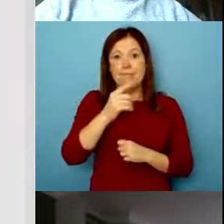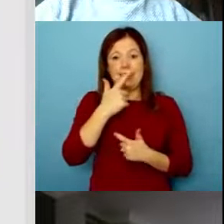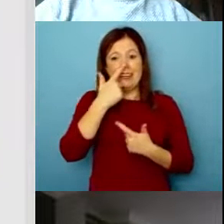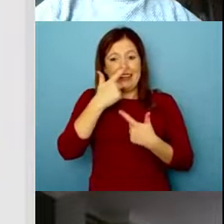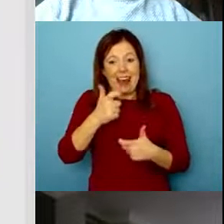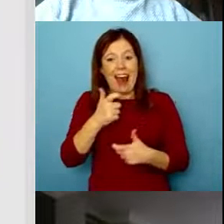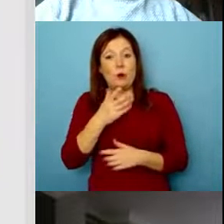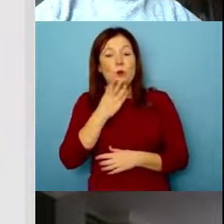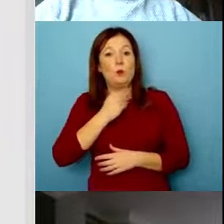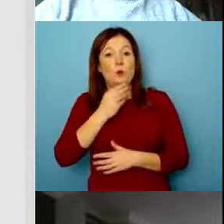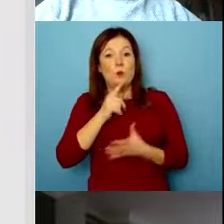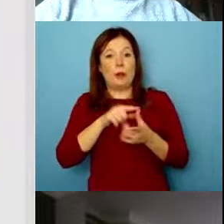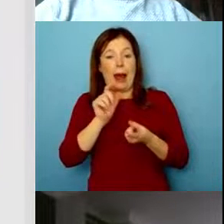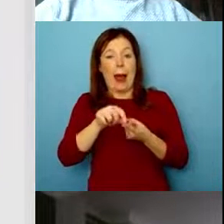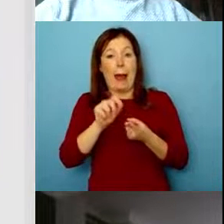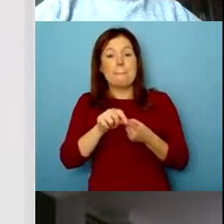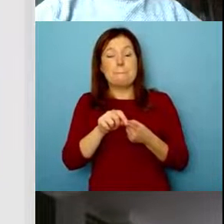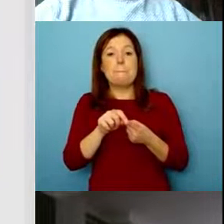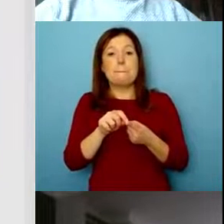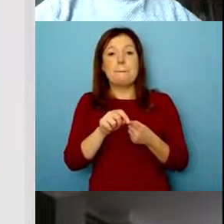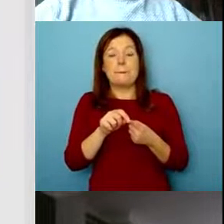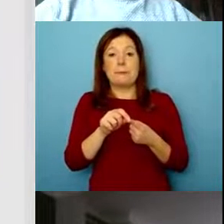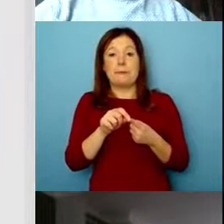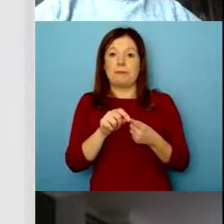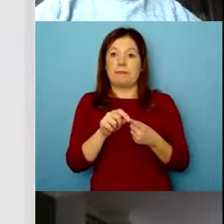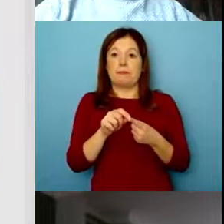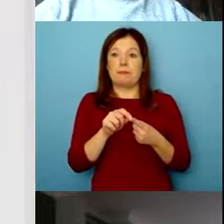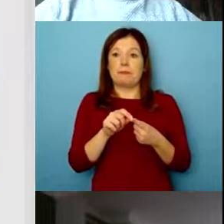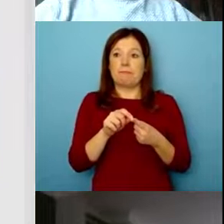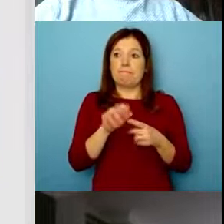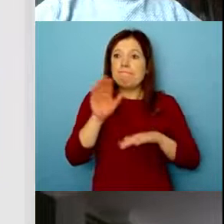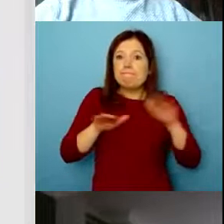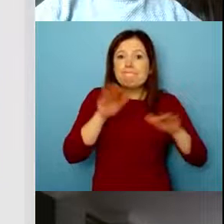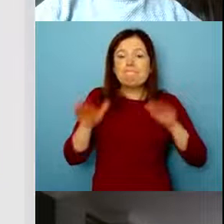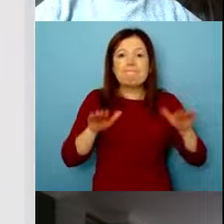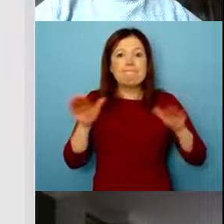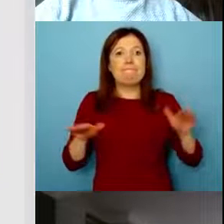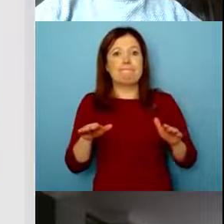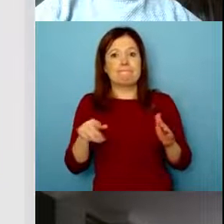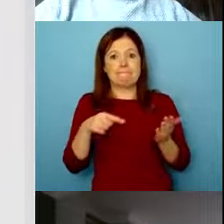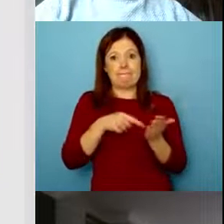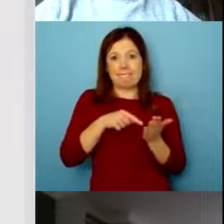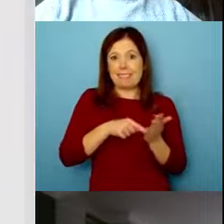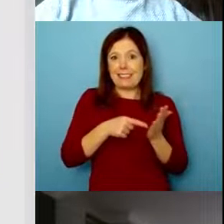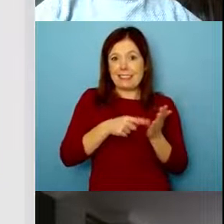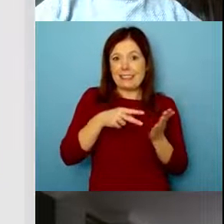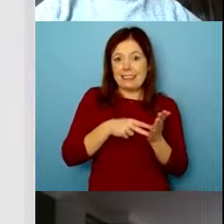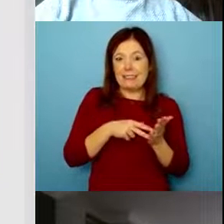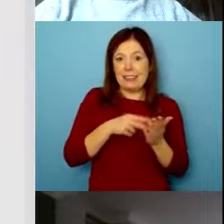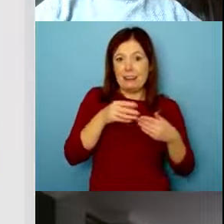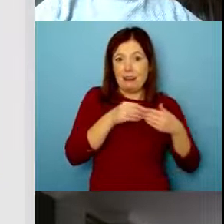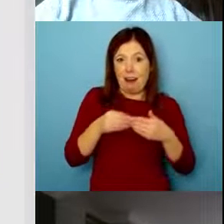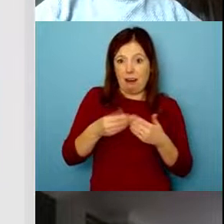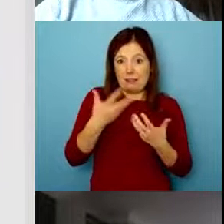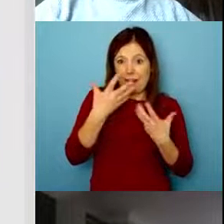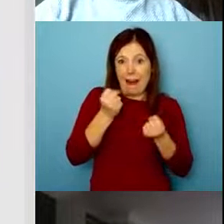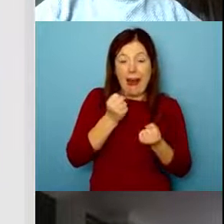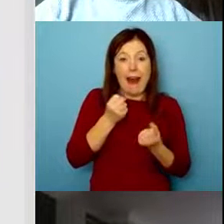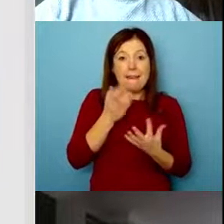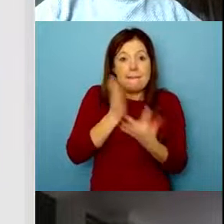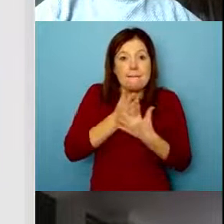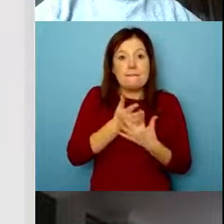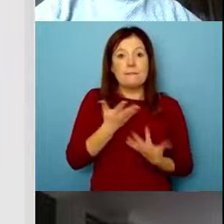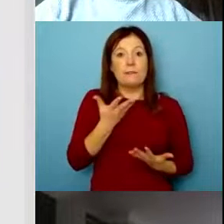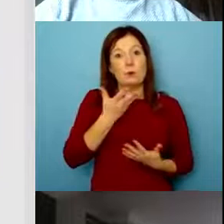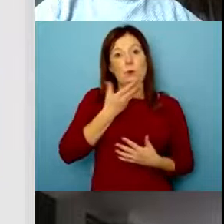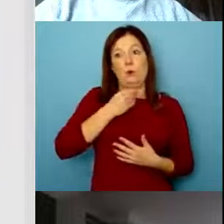tell their members, to tell people on the street that this accessible TV guide is available to them and could